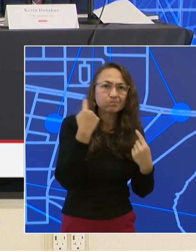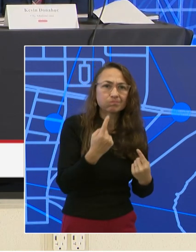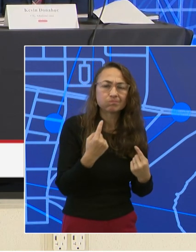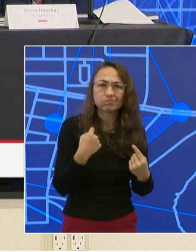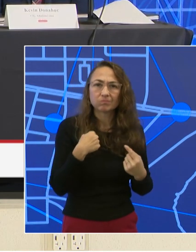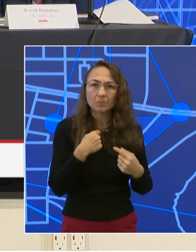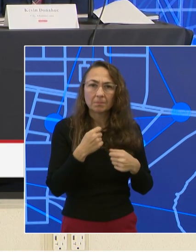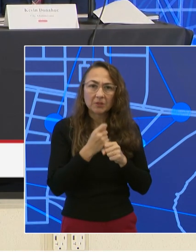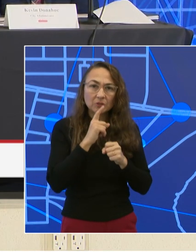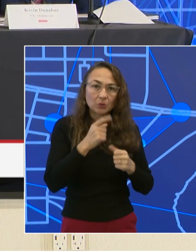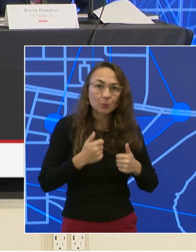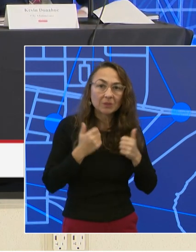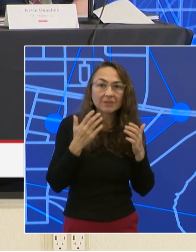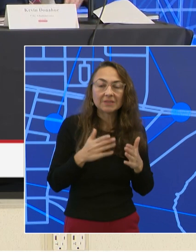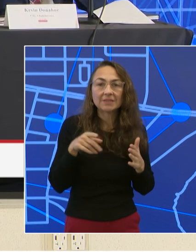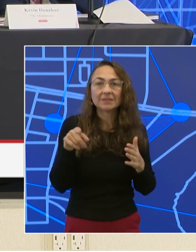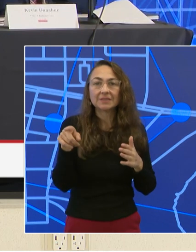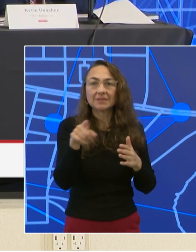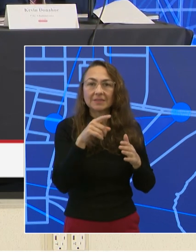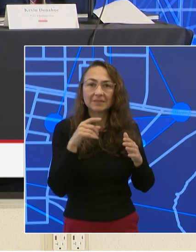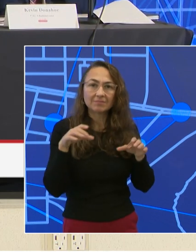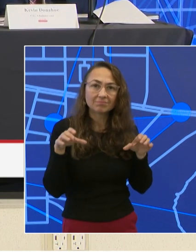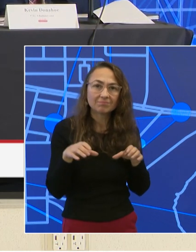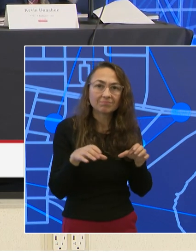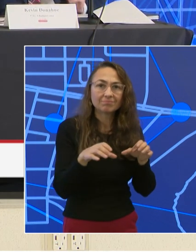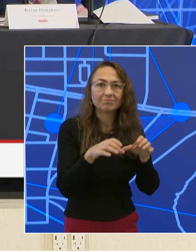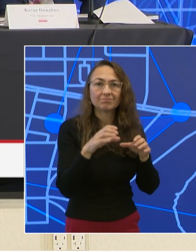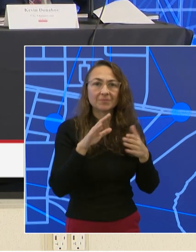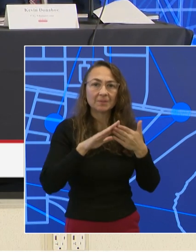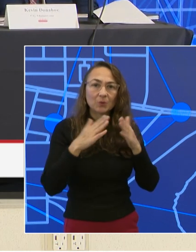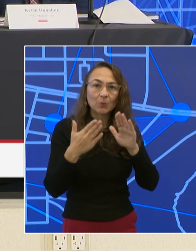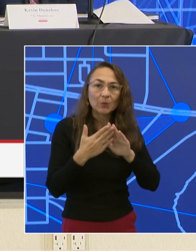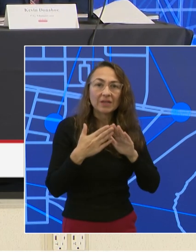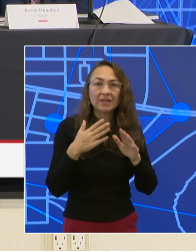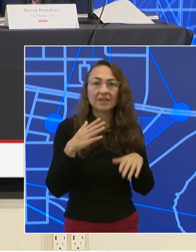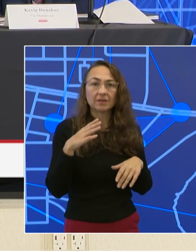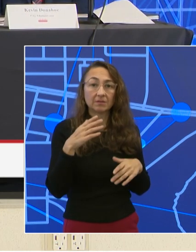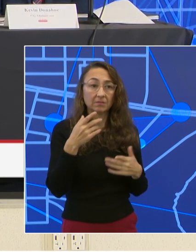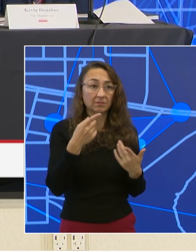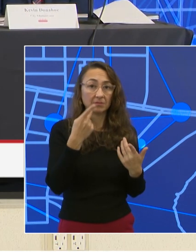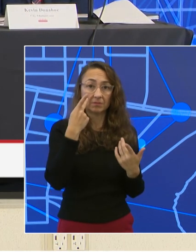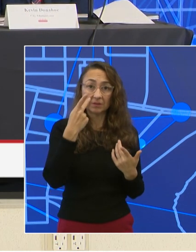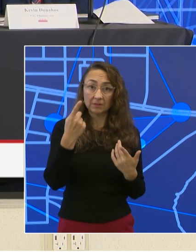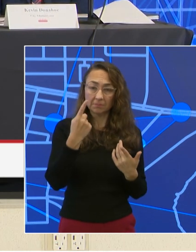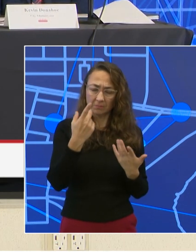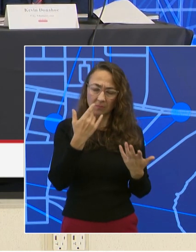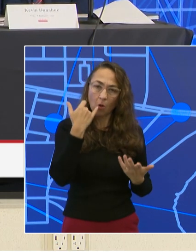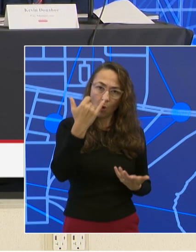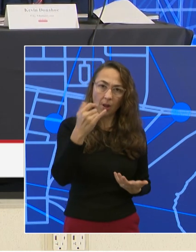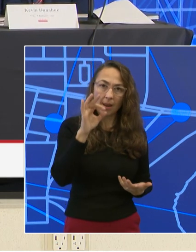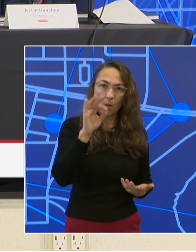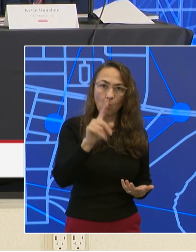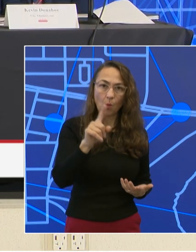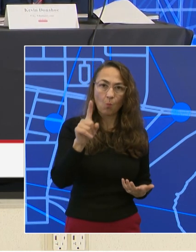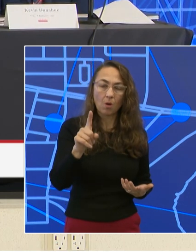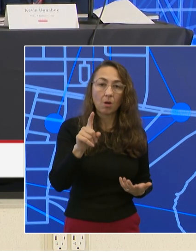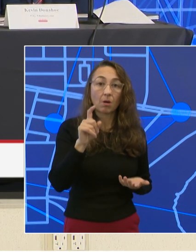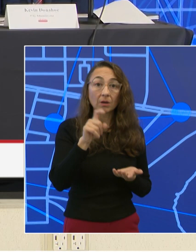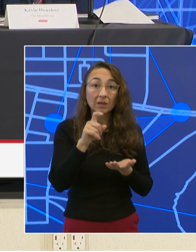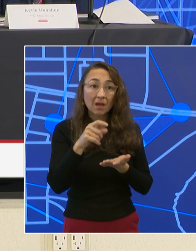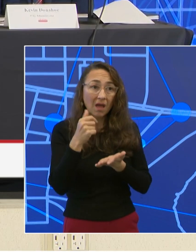our residents to be active in the community, to call 911 if they need help or assistance, and to